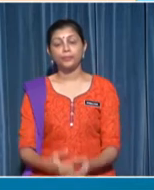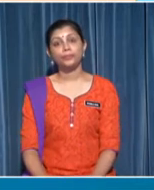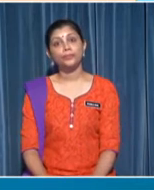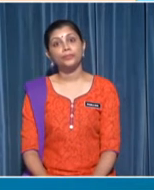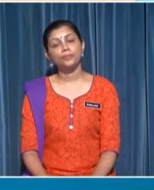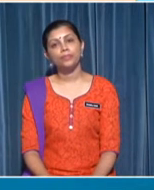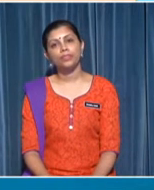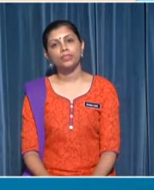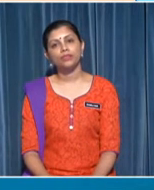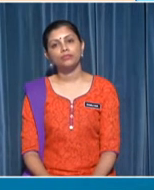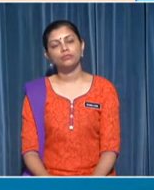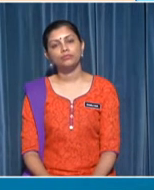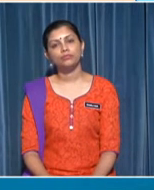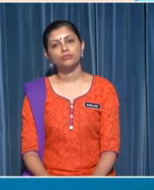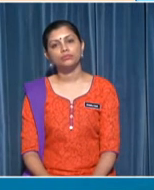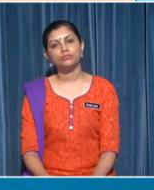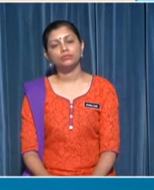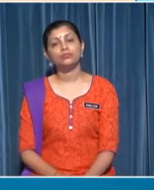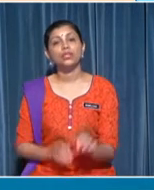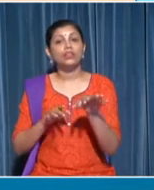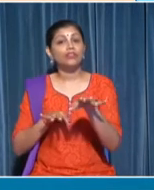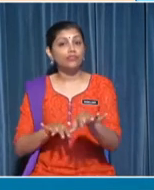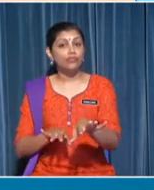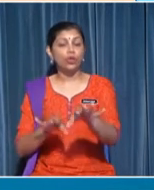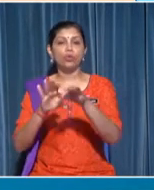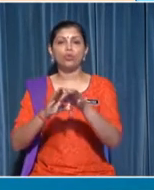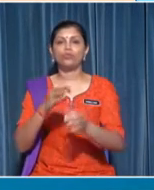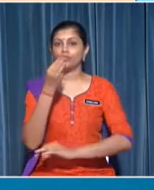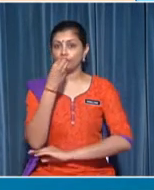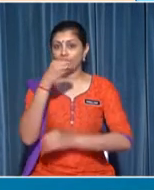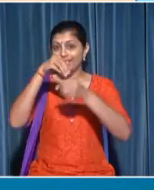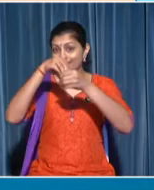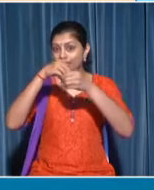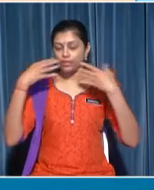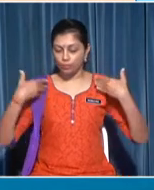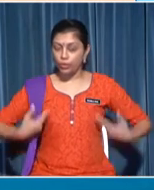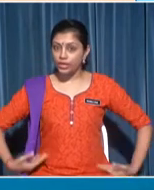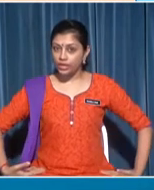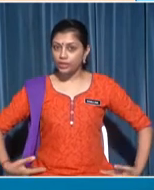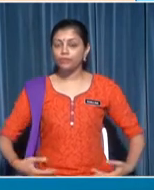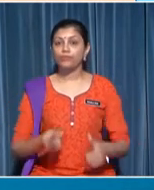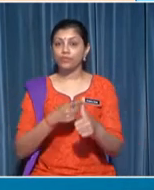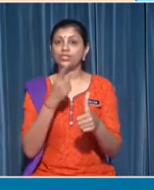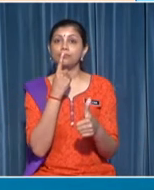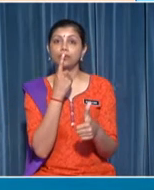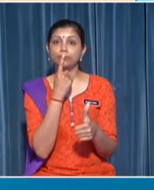This is the flow of food inside our body. First, the mouth.